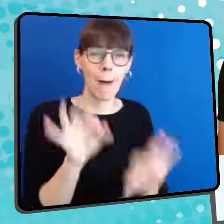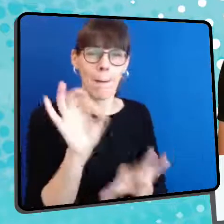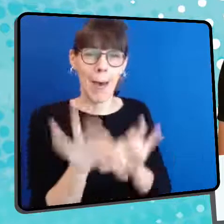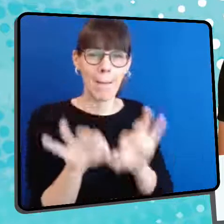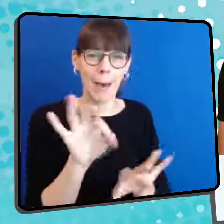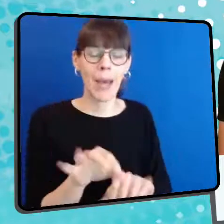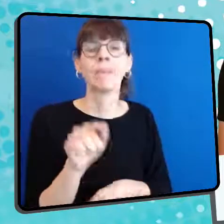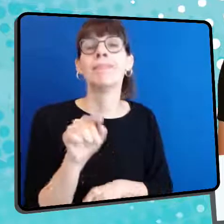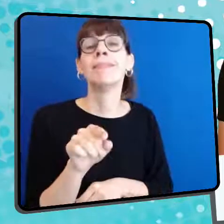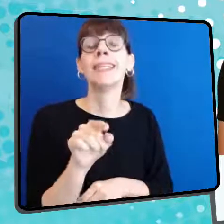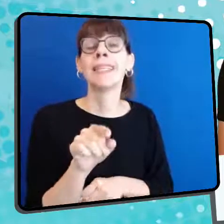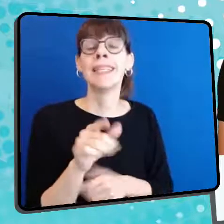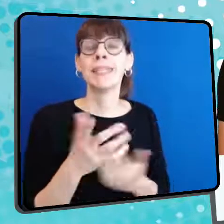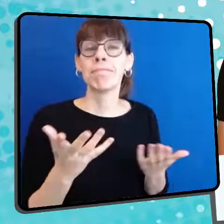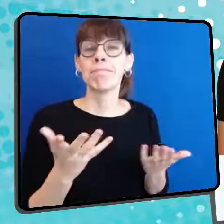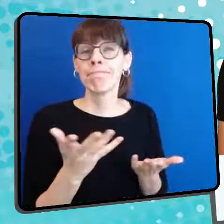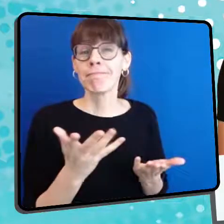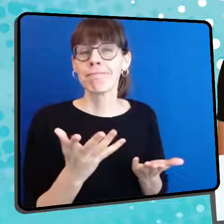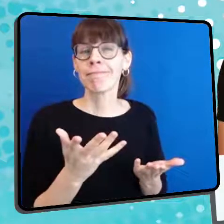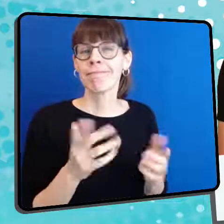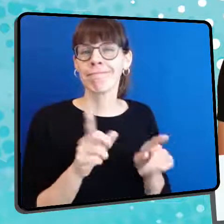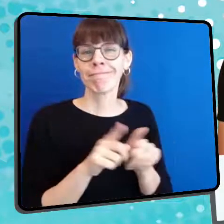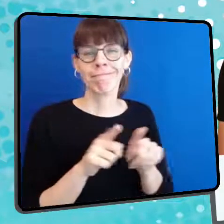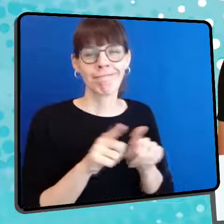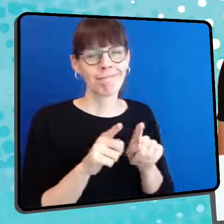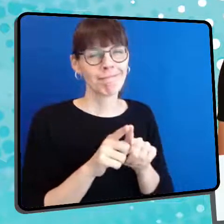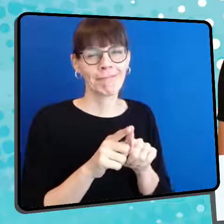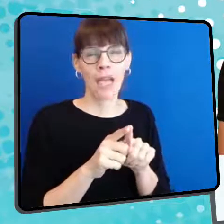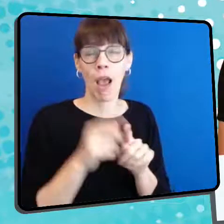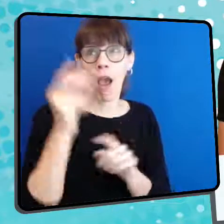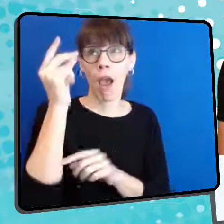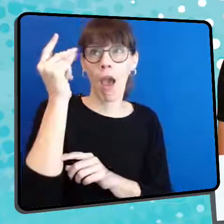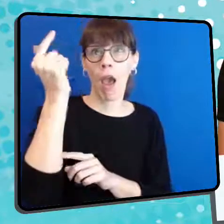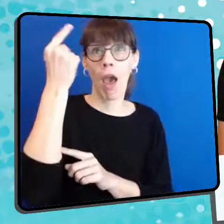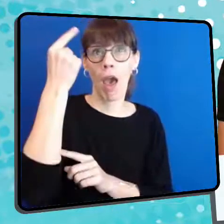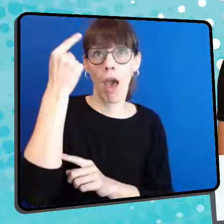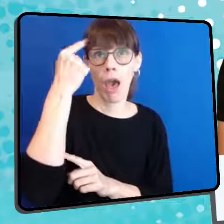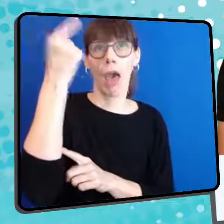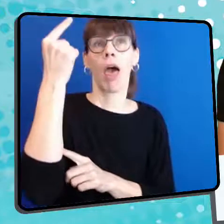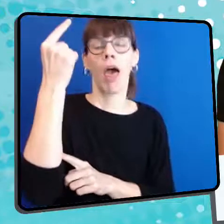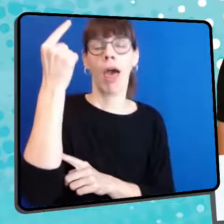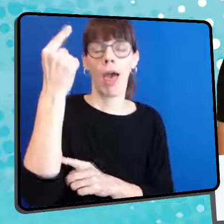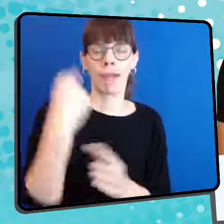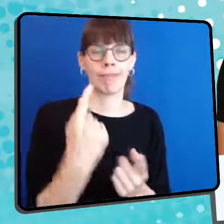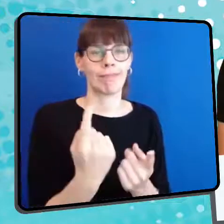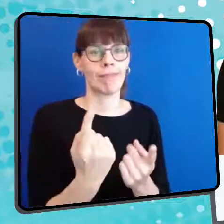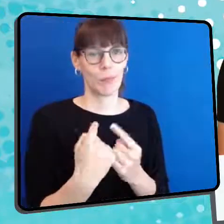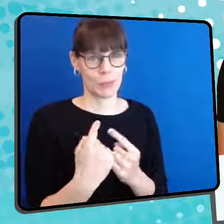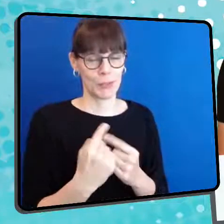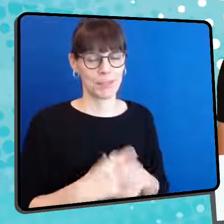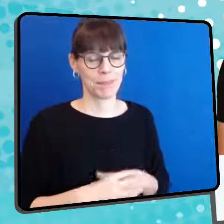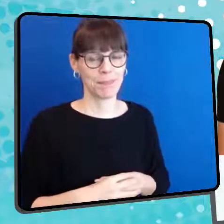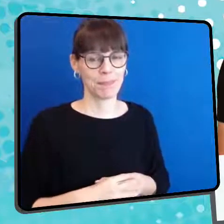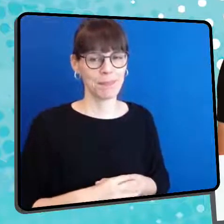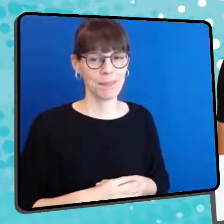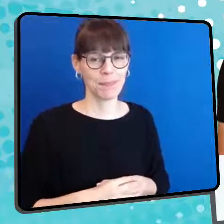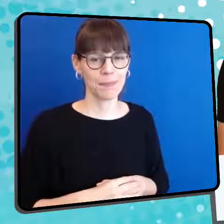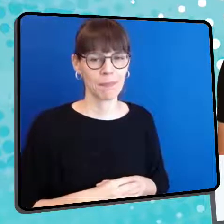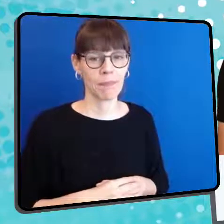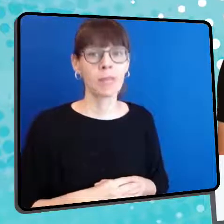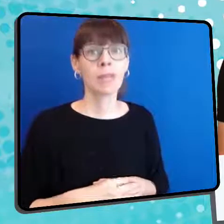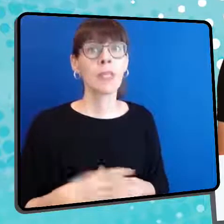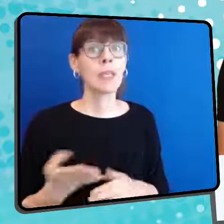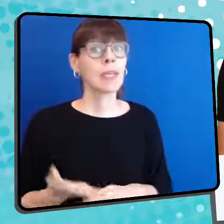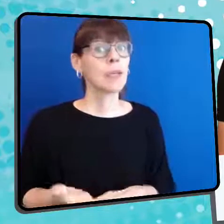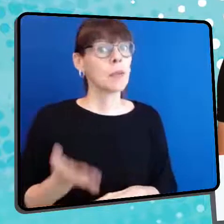basically just come the first thing that you think of when we ask that question. So Willem has not been prepped for these questions. This is live on